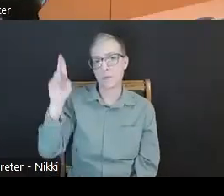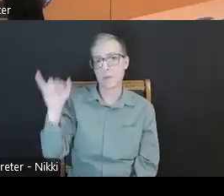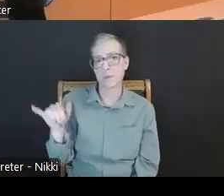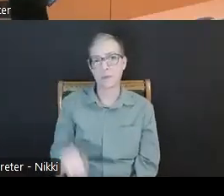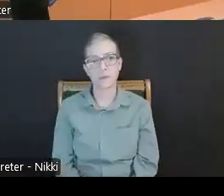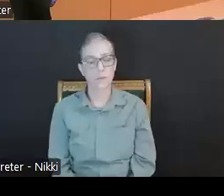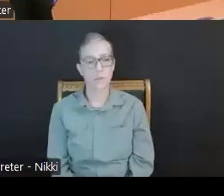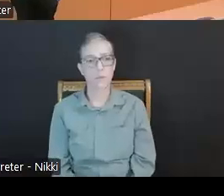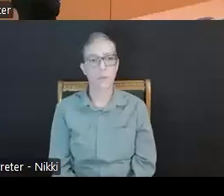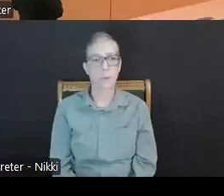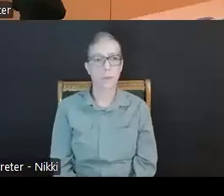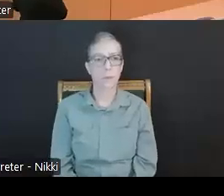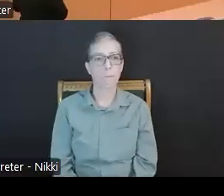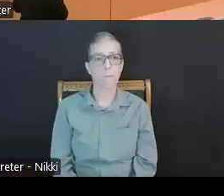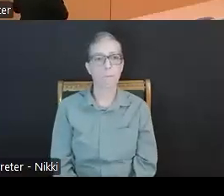So